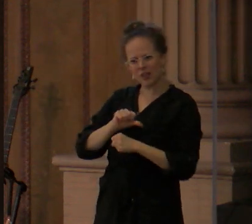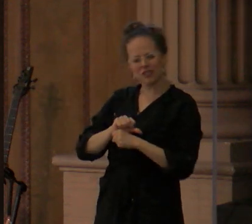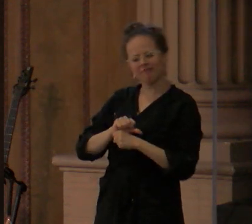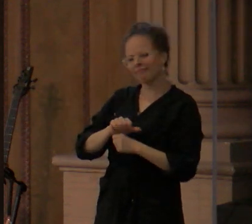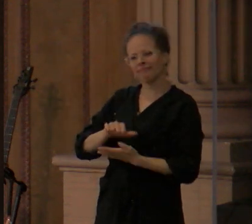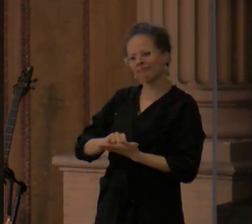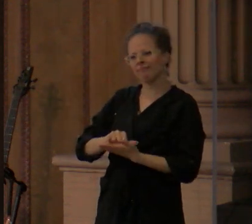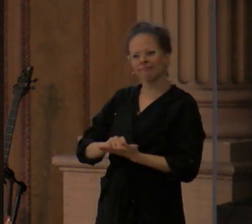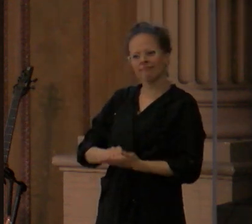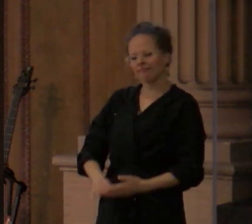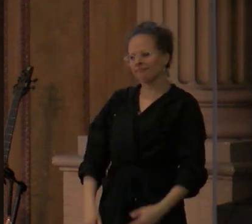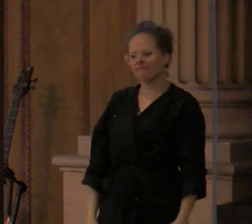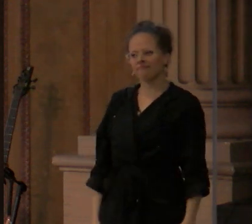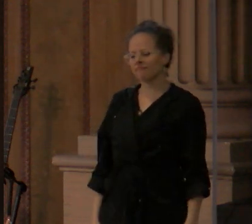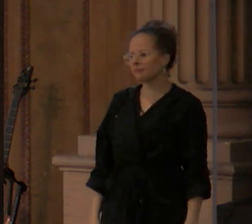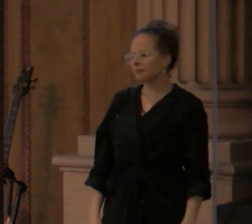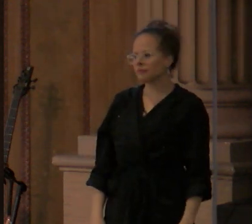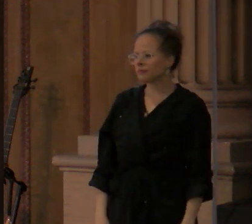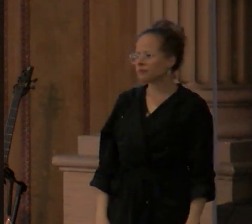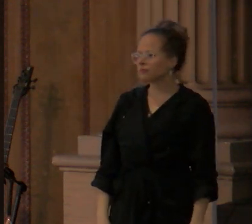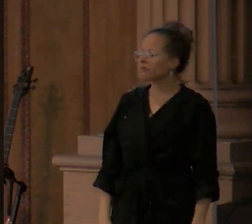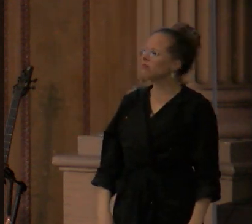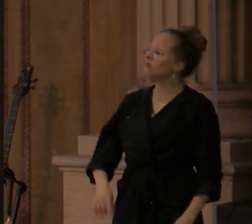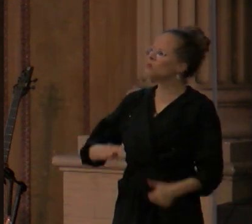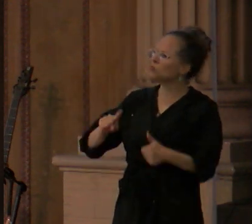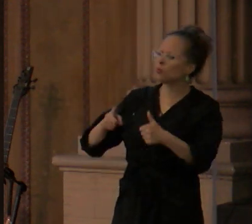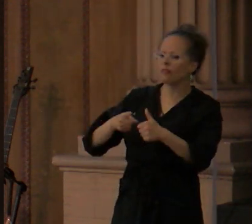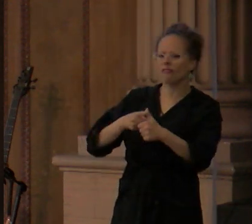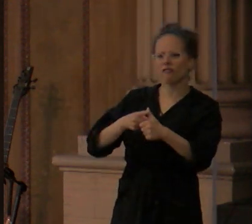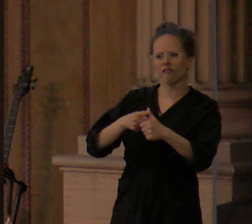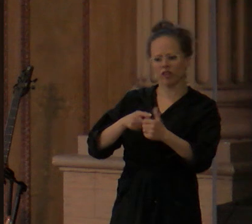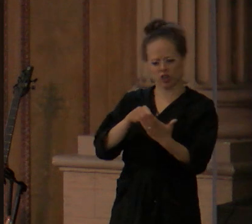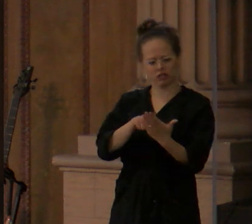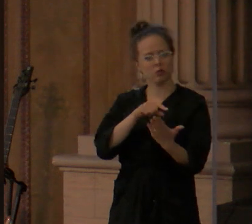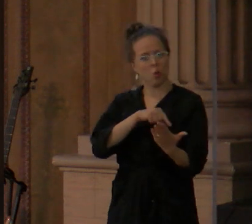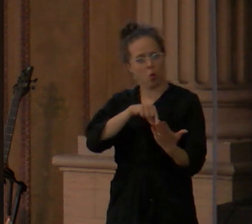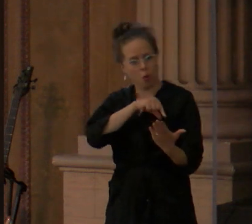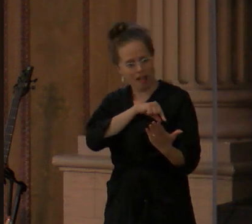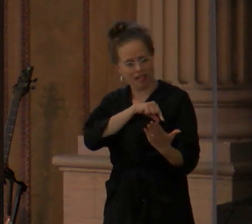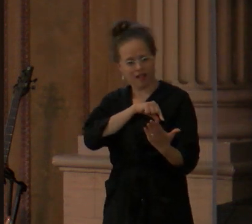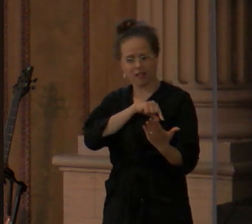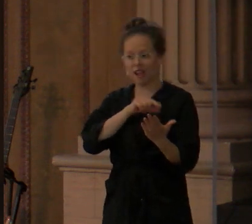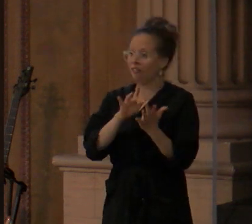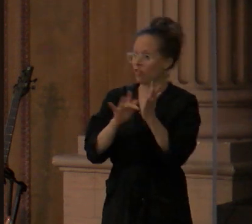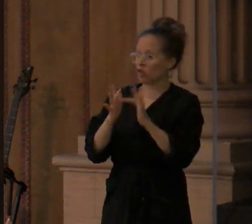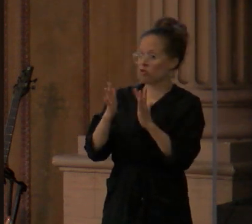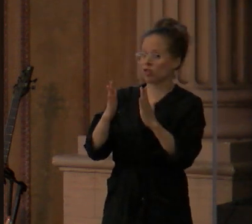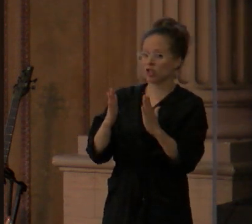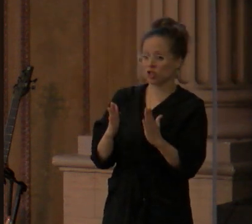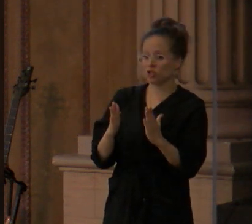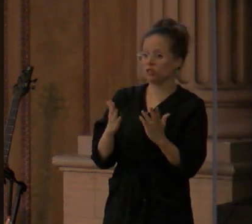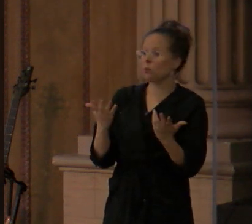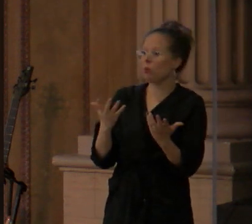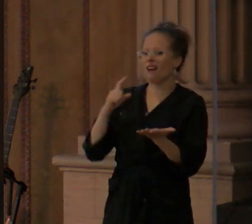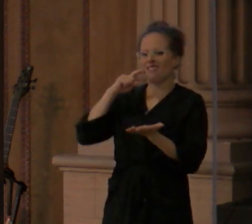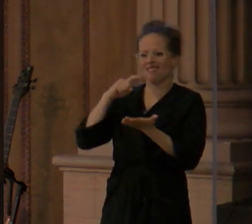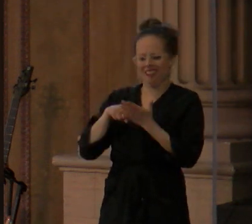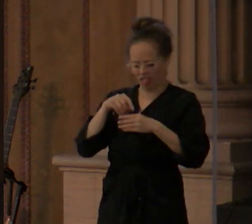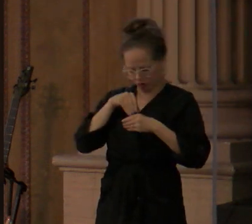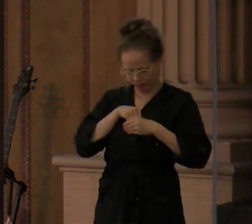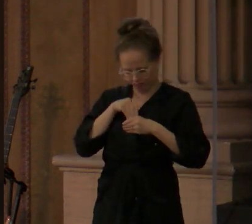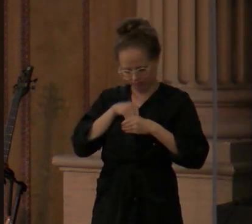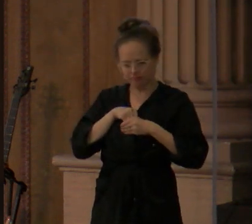The first characteristic of a citizen of God's kingdom, of a Christian, should be an acknowledgement of our own spiritual